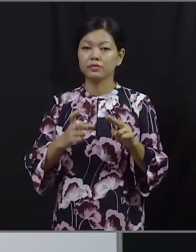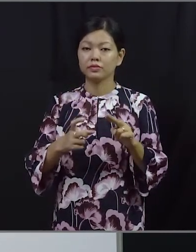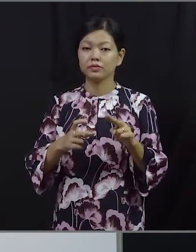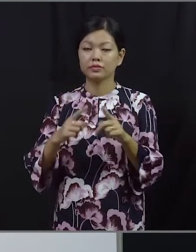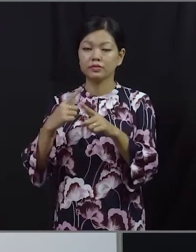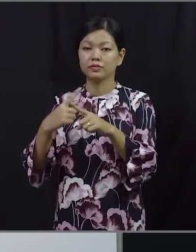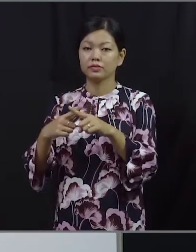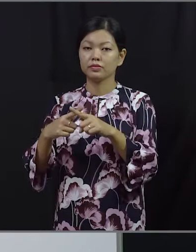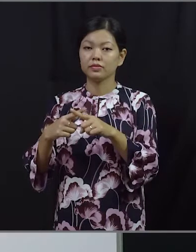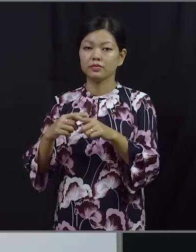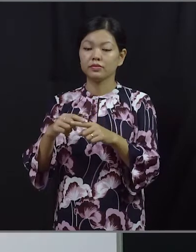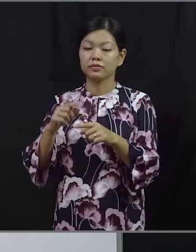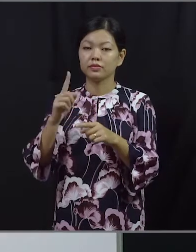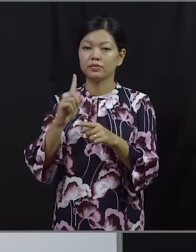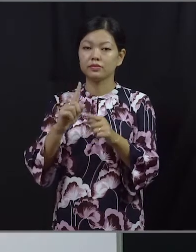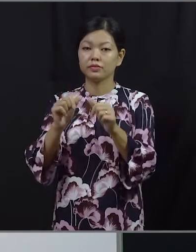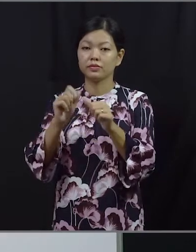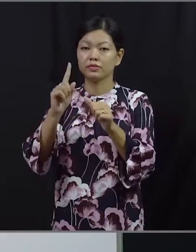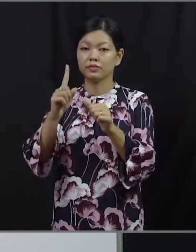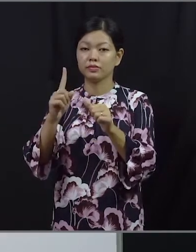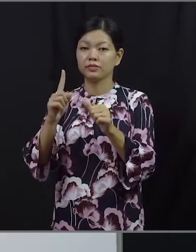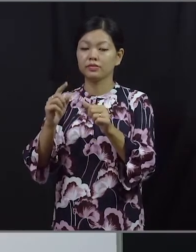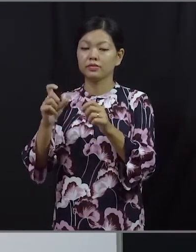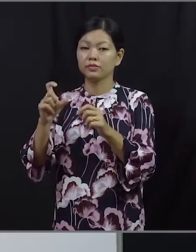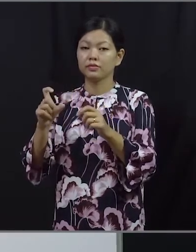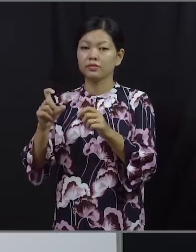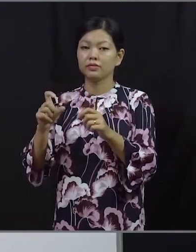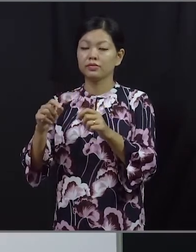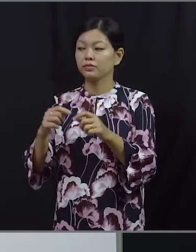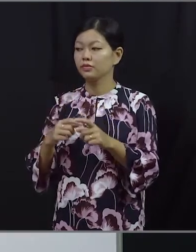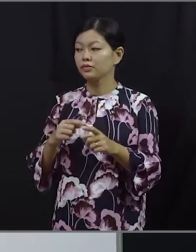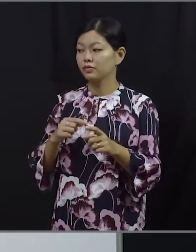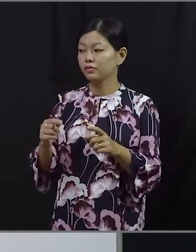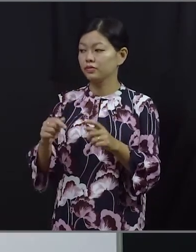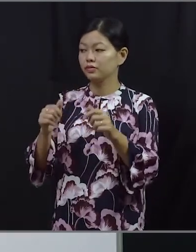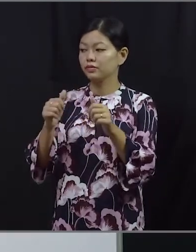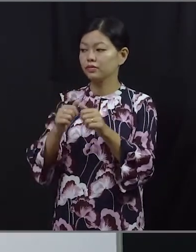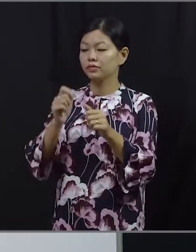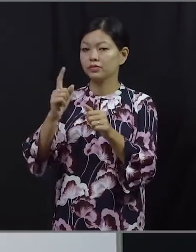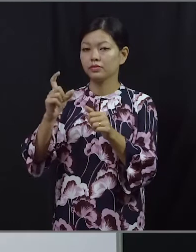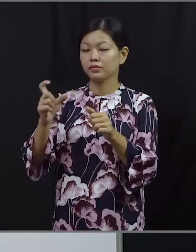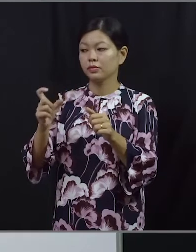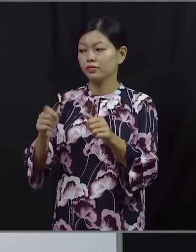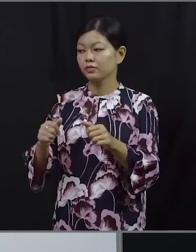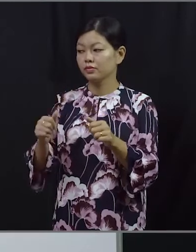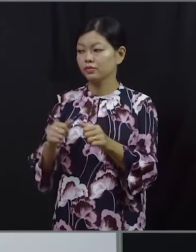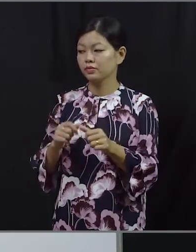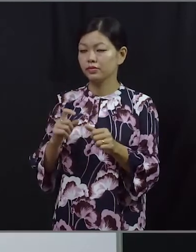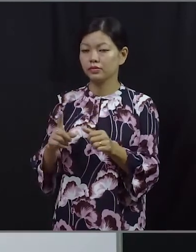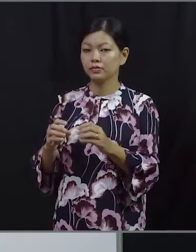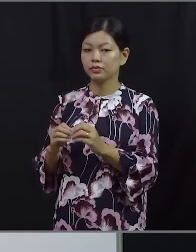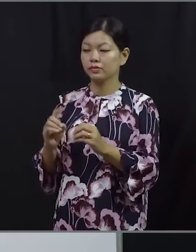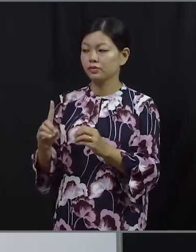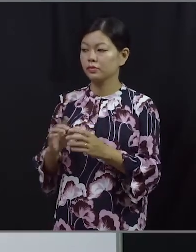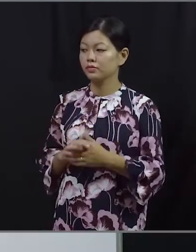by A dash C divided by A dash B dash. But from the diagram, as I already told you, this AB must be